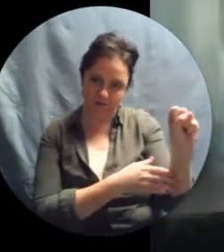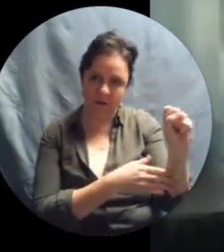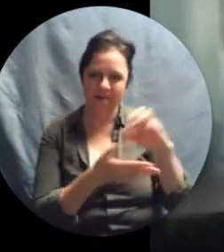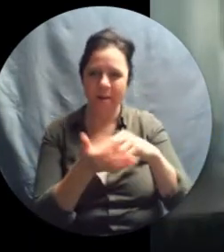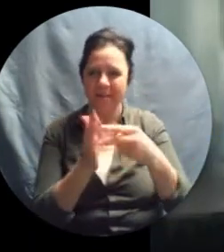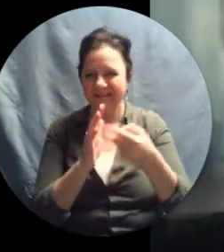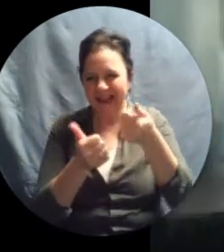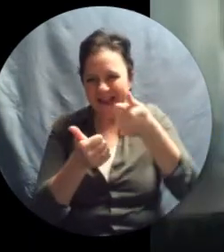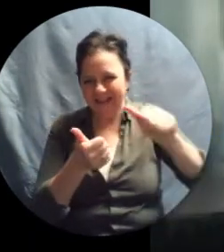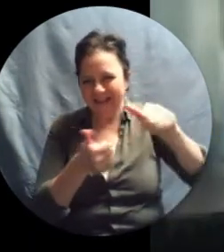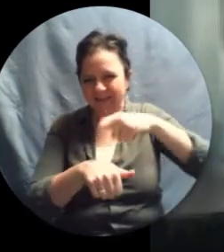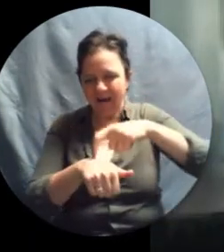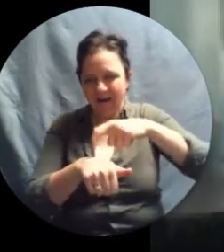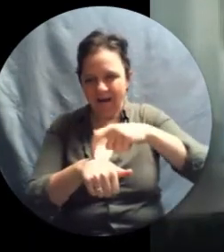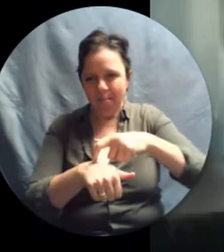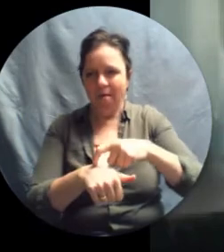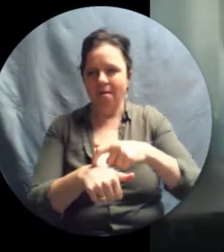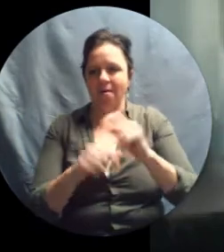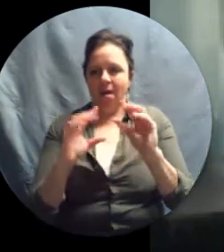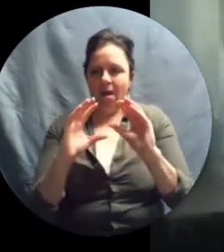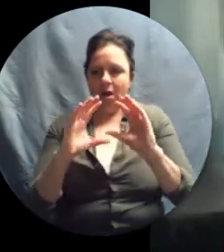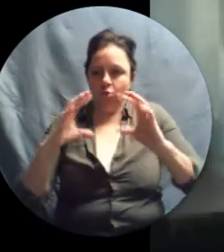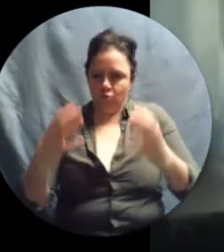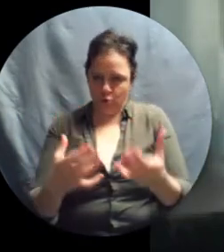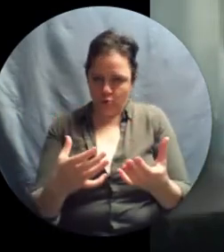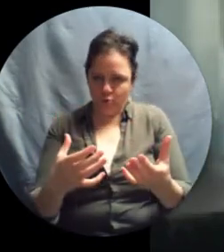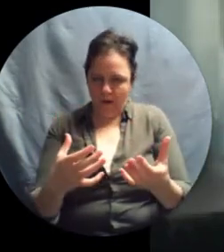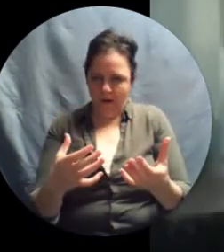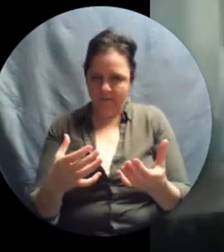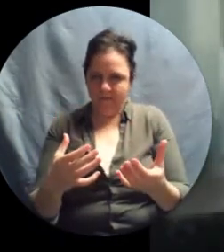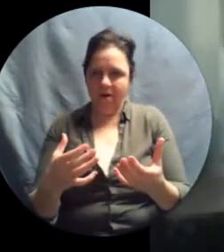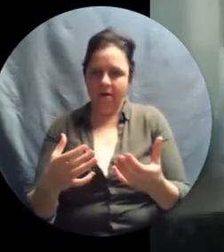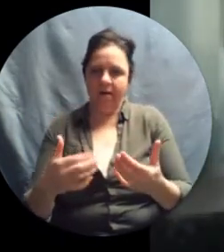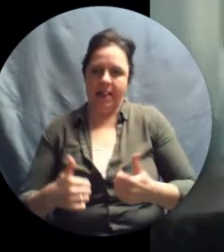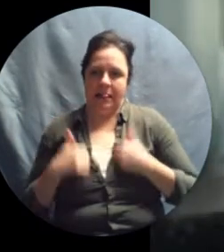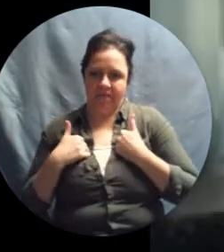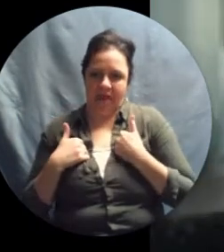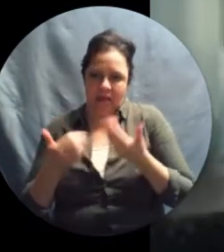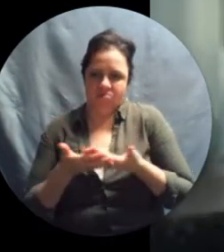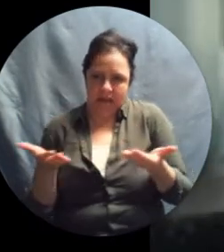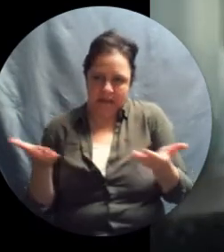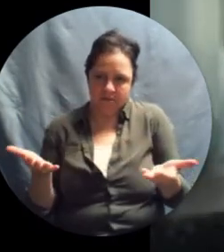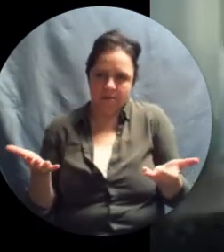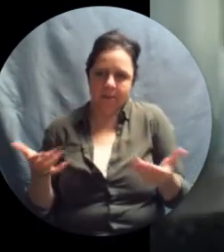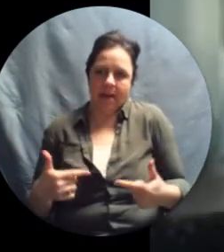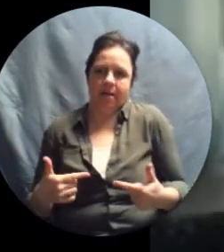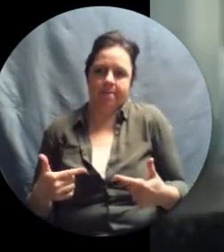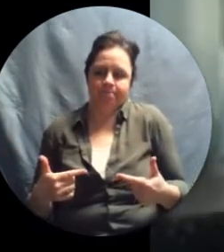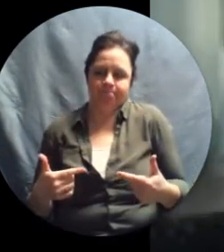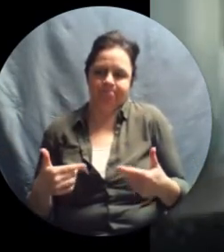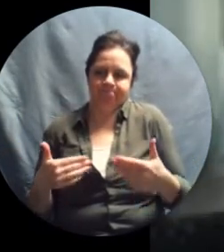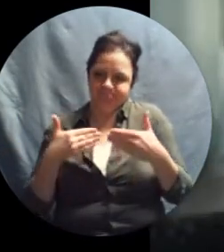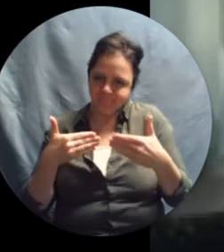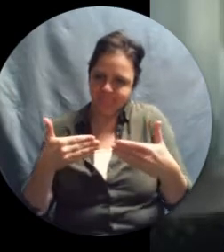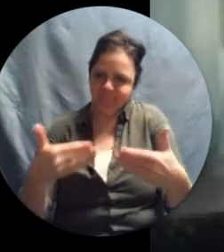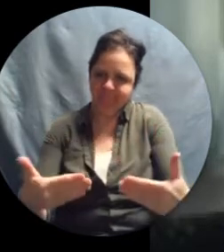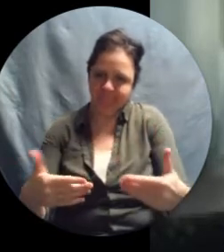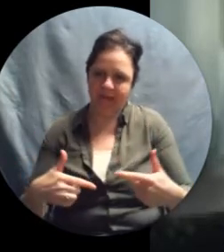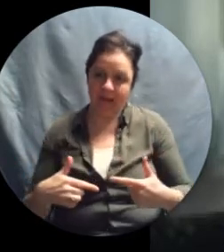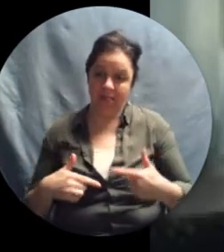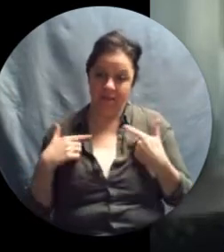or group of organisms is living is going to be changed, altered. It can be changed from one type into another. It